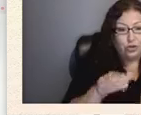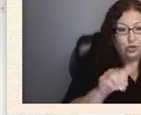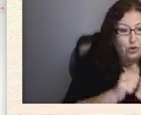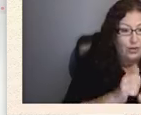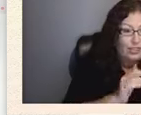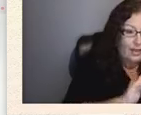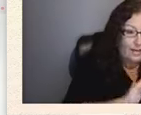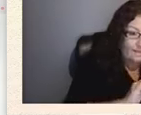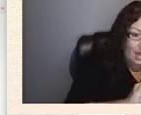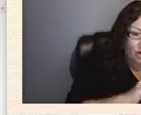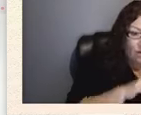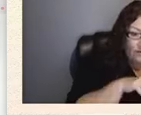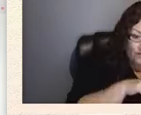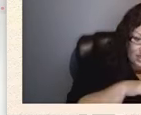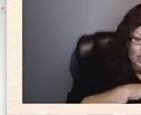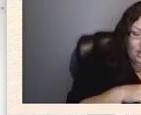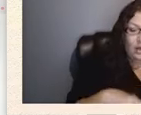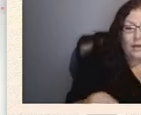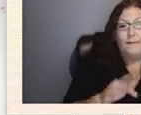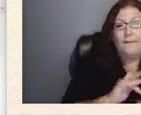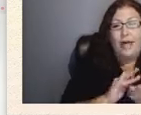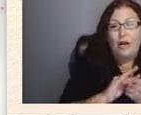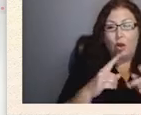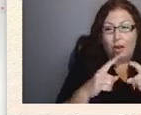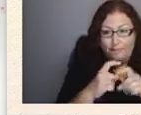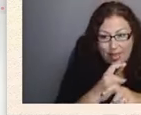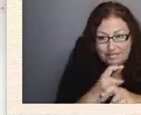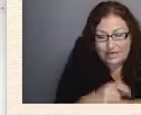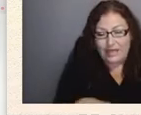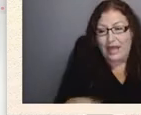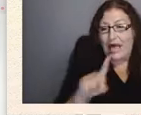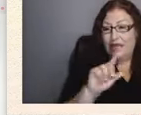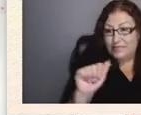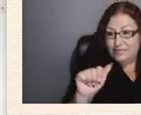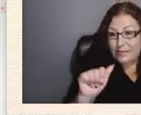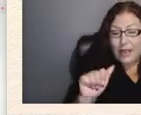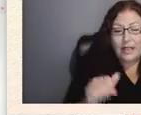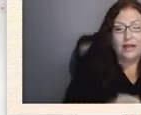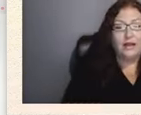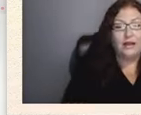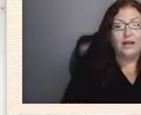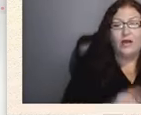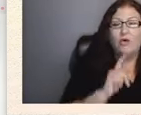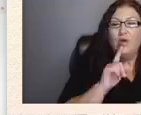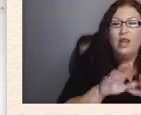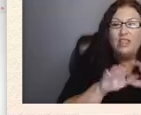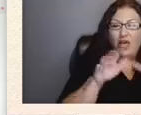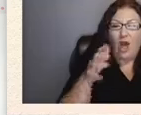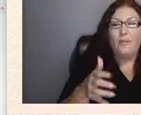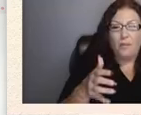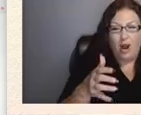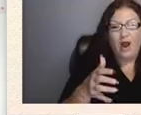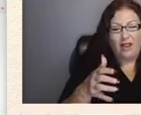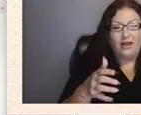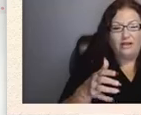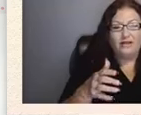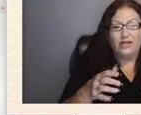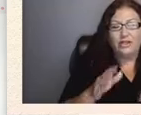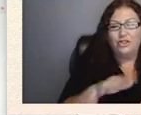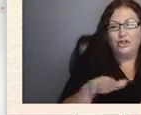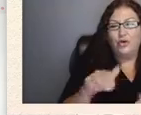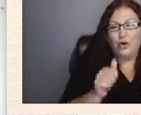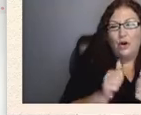fragility, medical complexity, a disability, the umbrella term is children with special healthcare needs, and